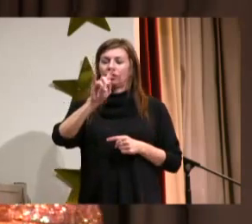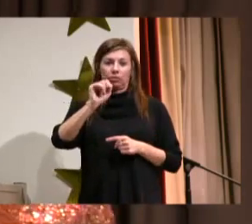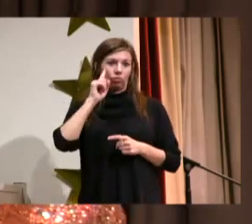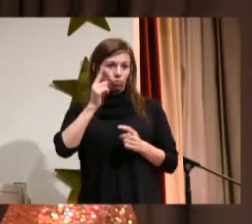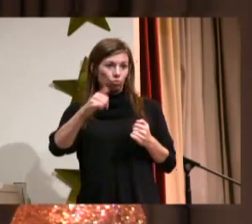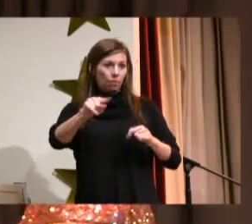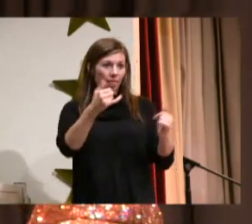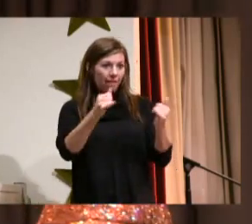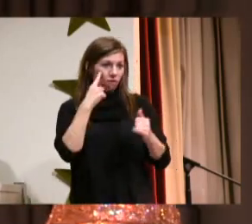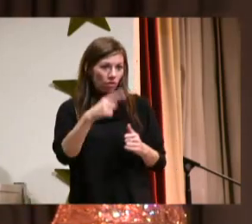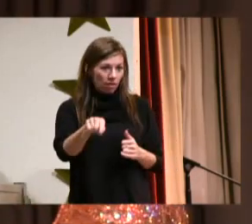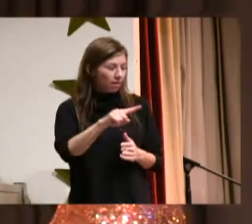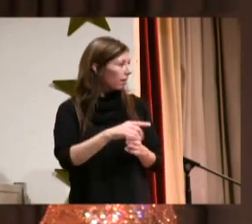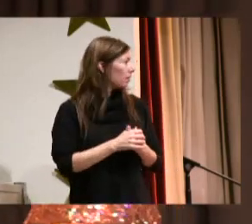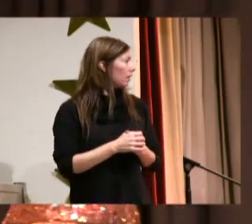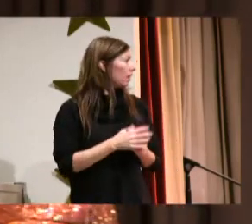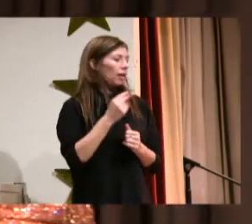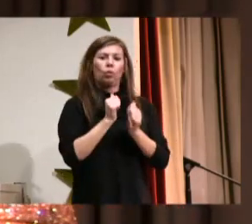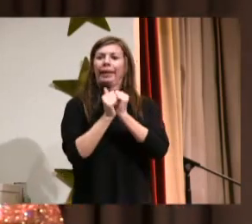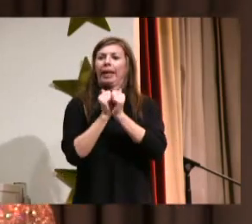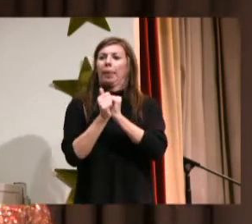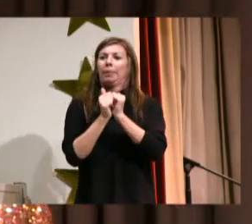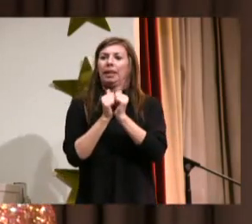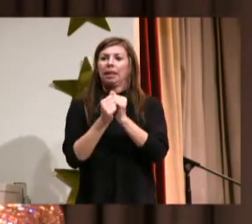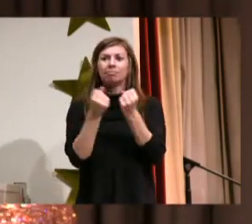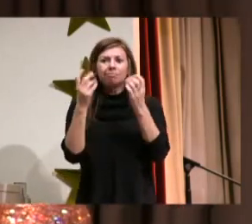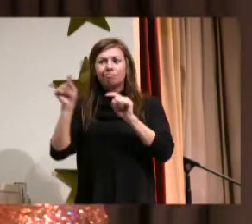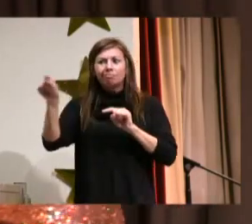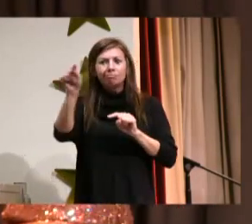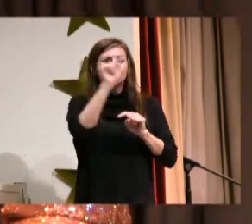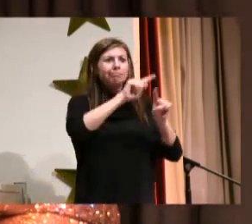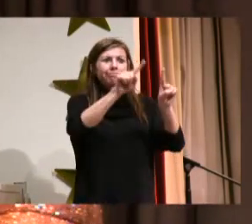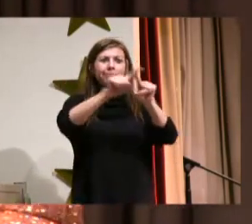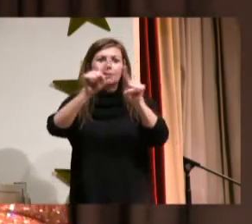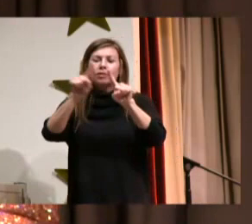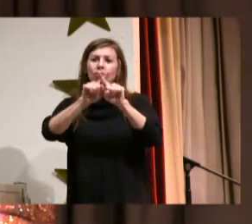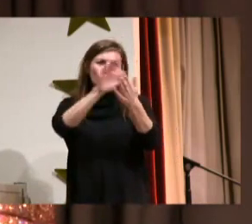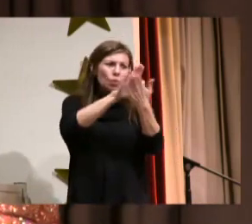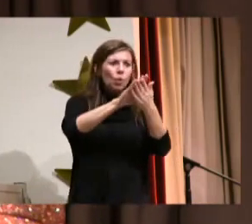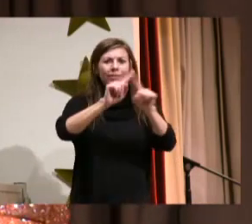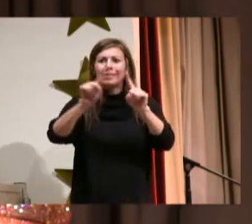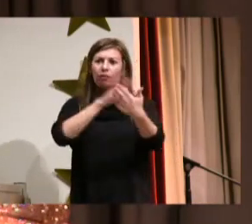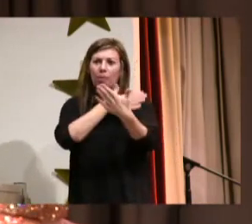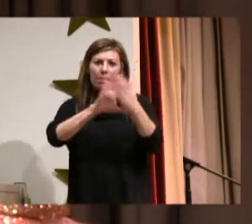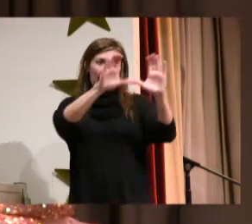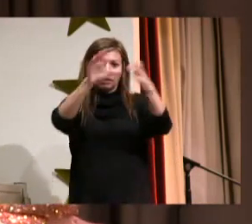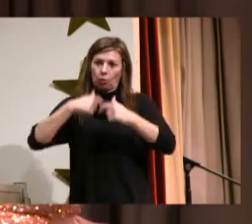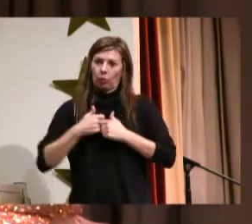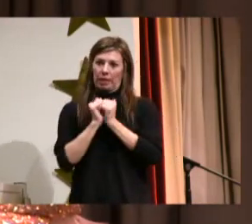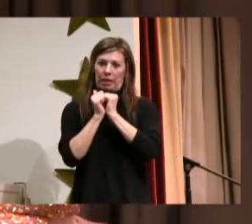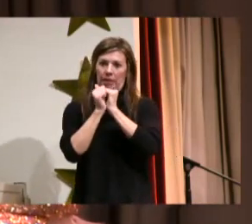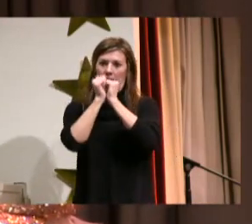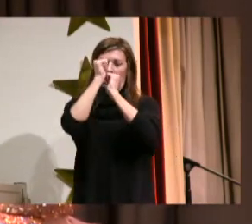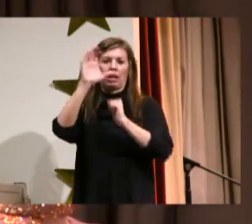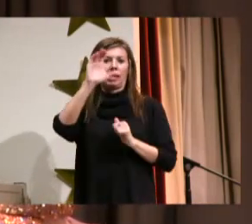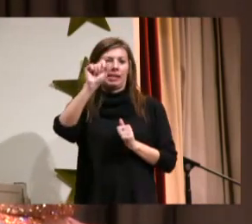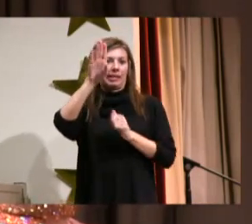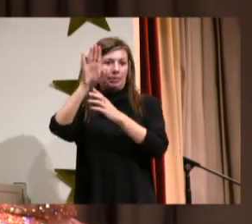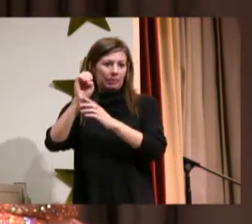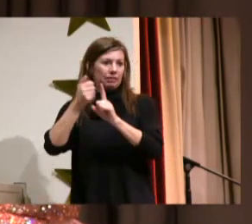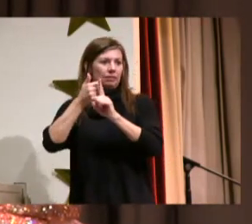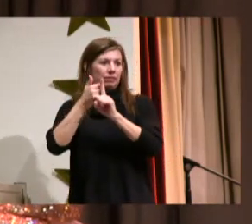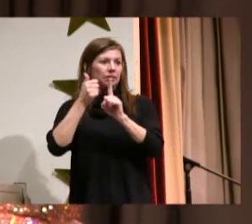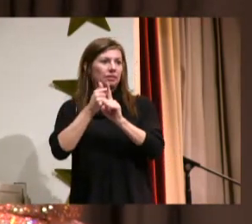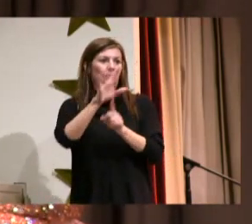them. And we had competed against many different schools and bands. And CASB has chosen us